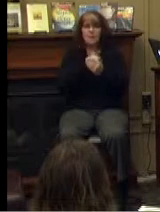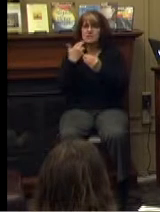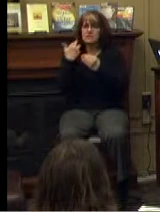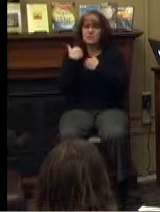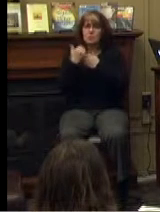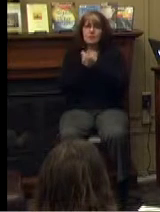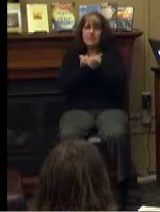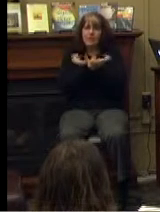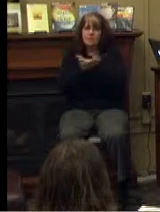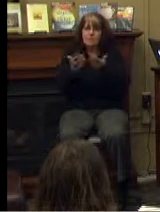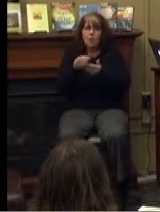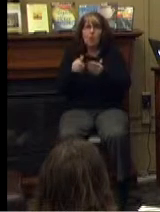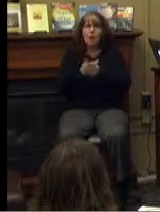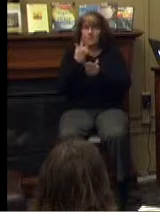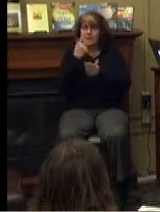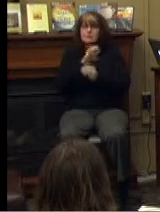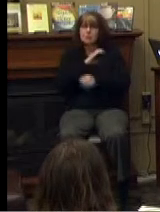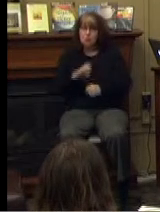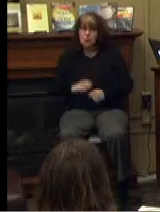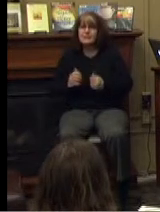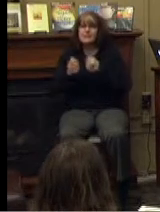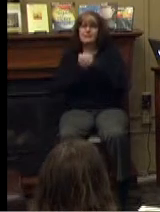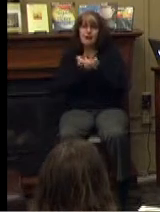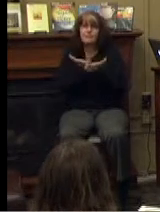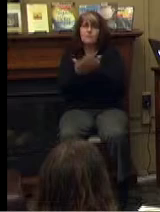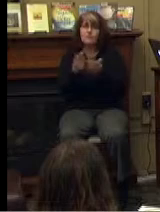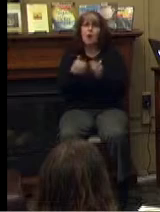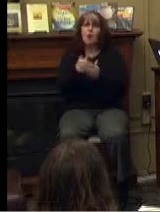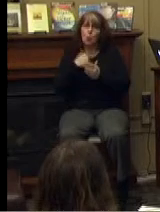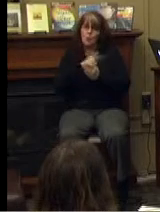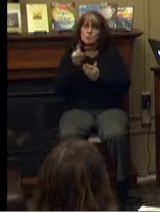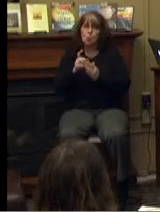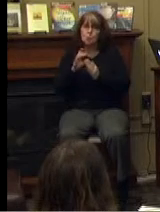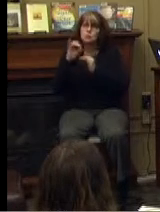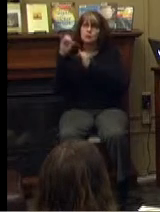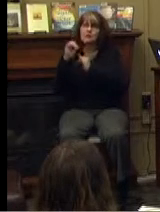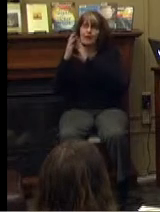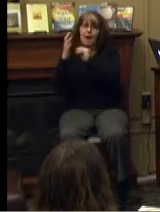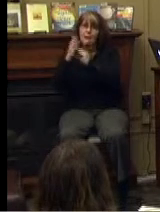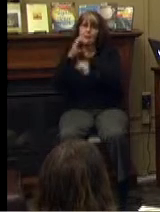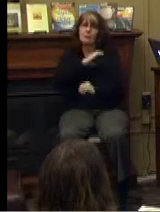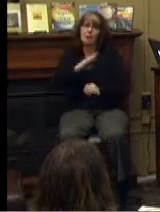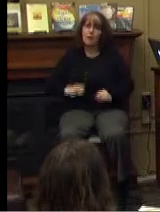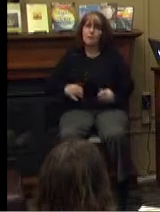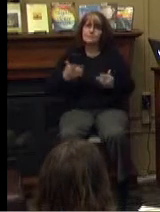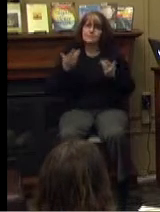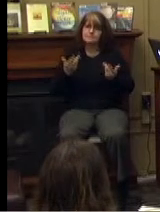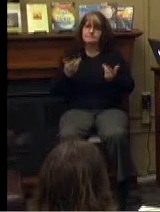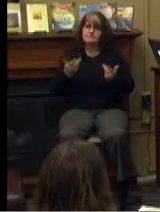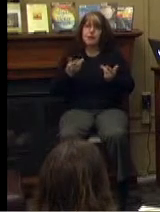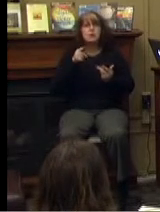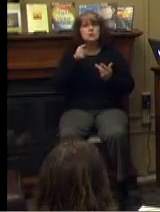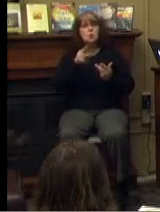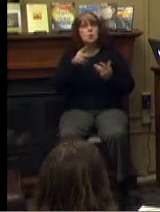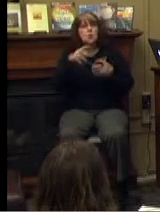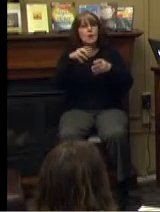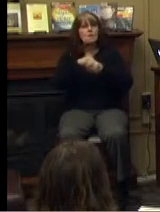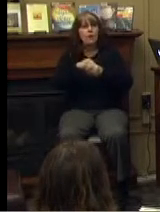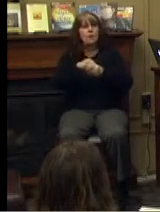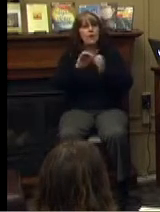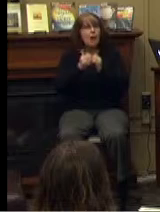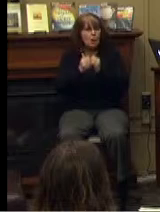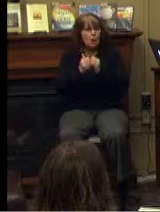did that. And we are to emulate him. So how can you get involved? There are many, many ways. First,